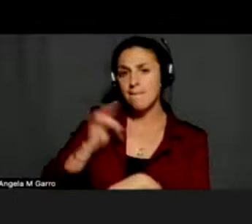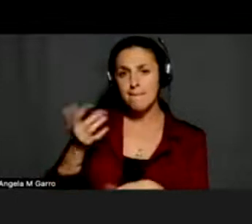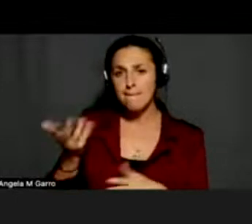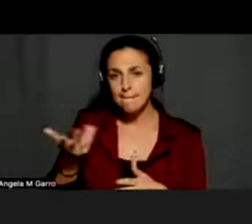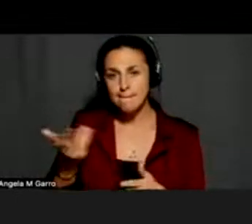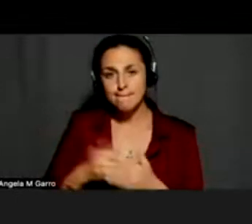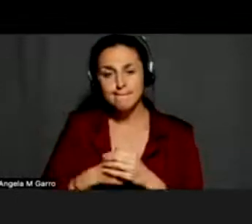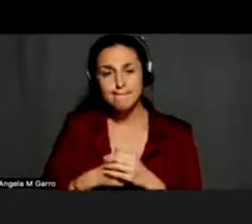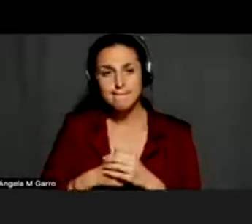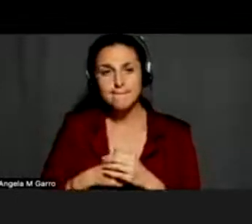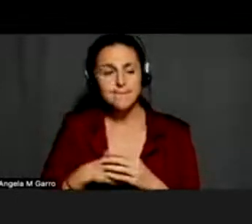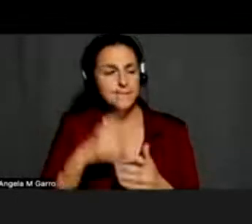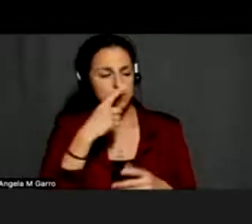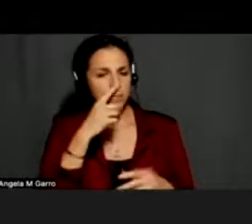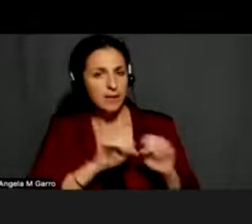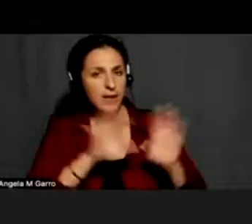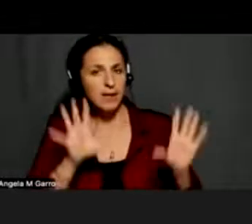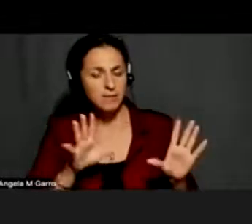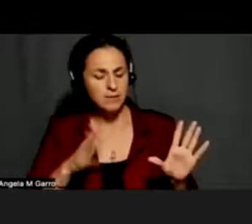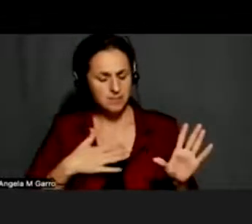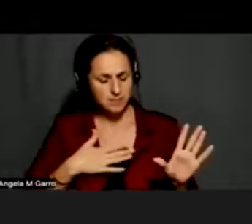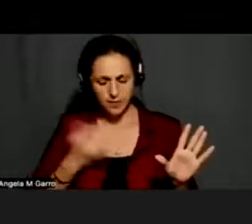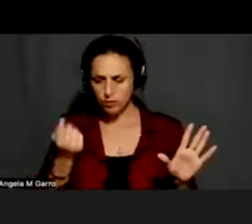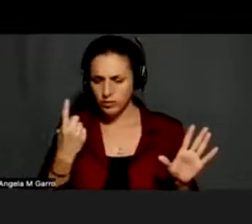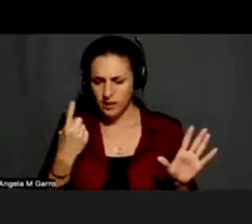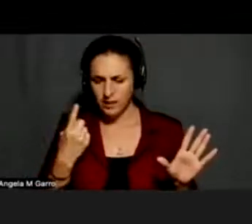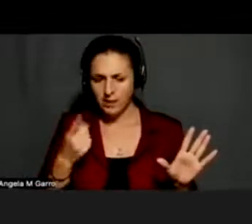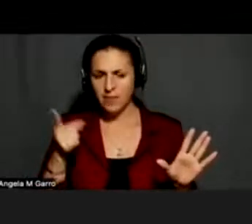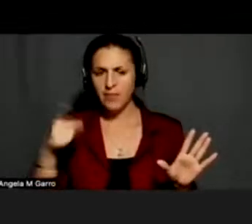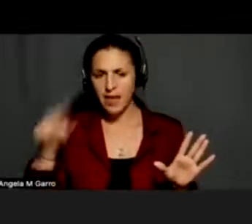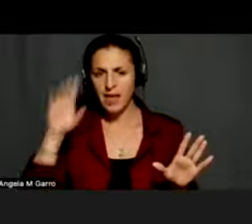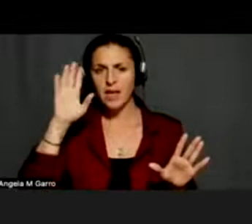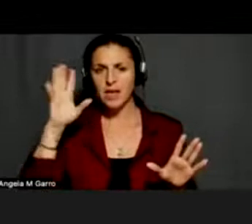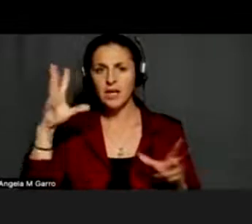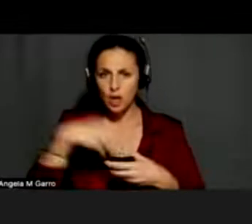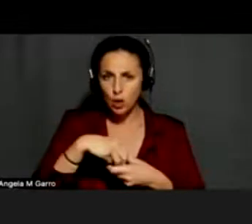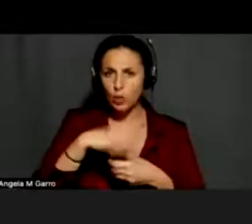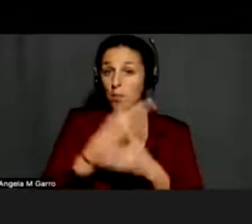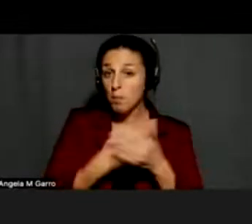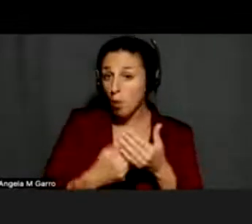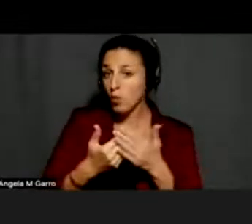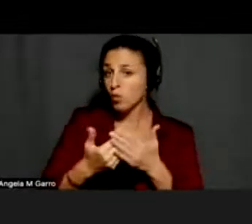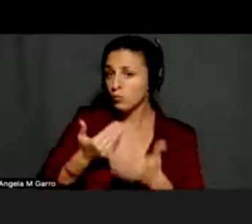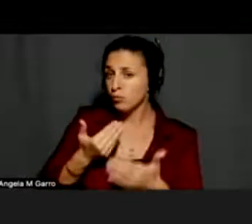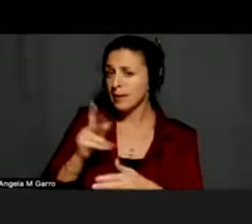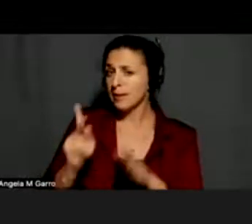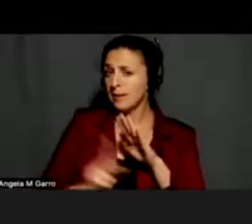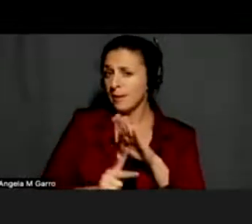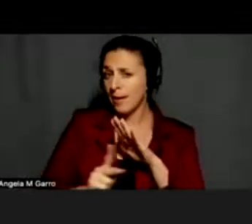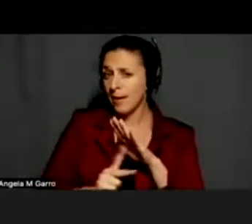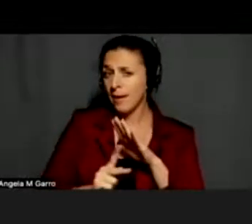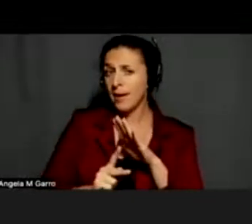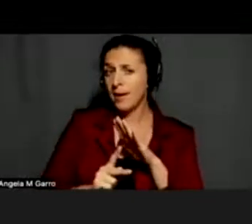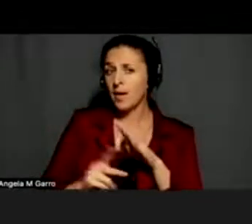if you can clarify, my understanding is they were including both pre-K, which we